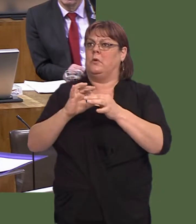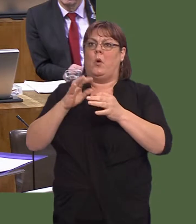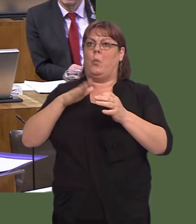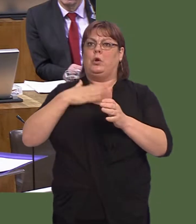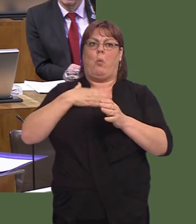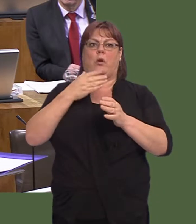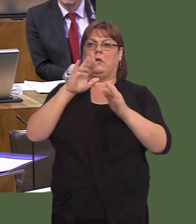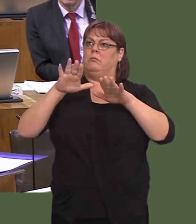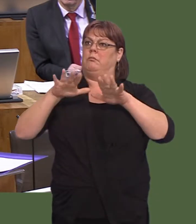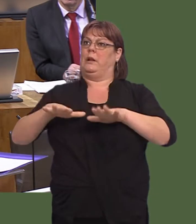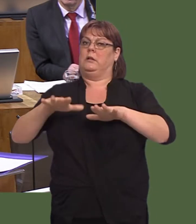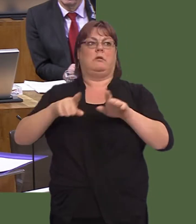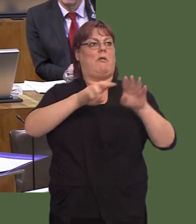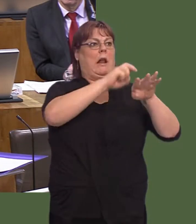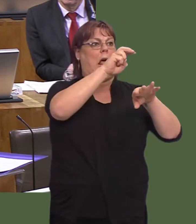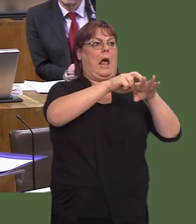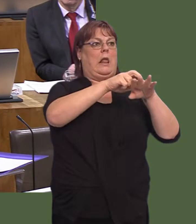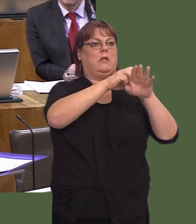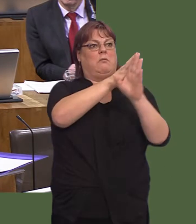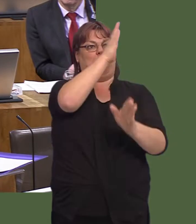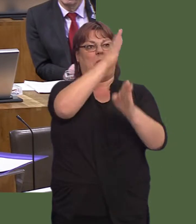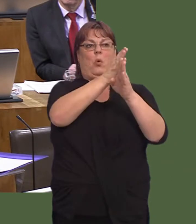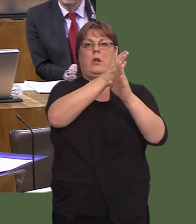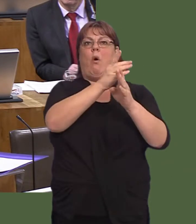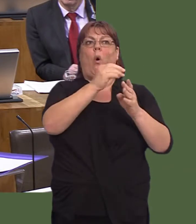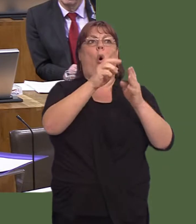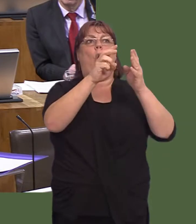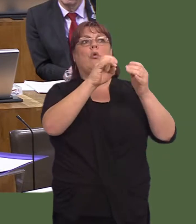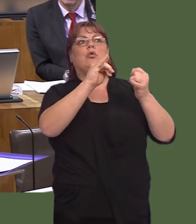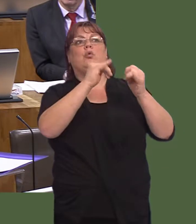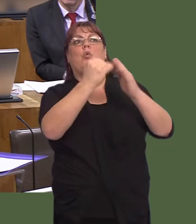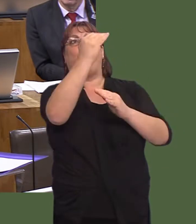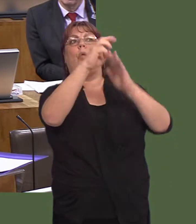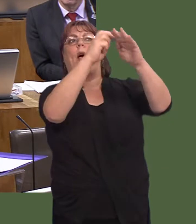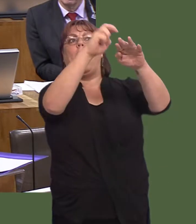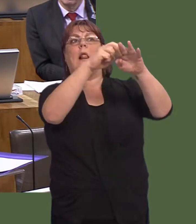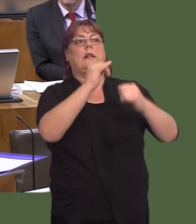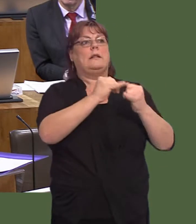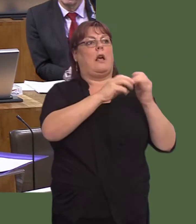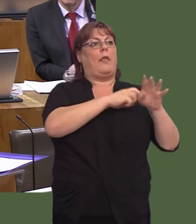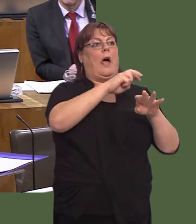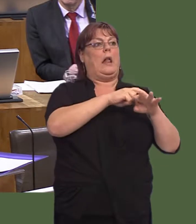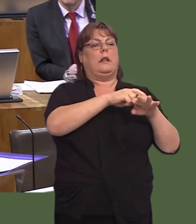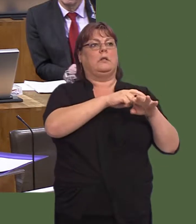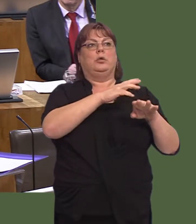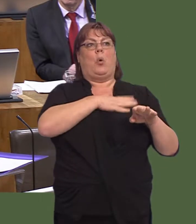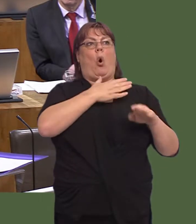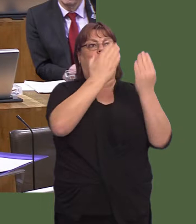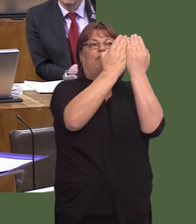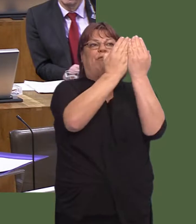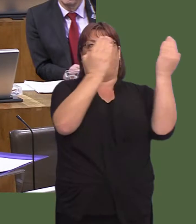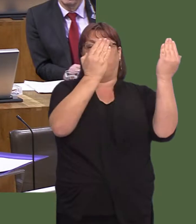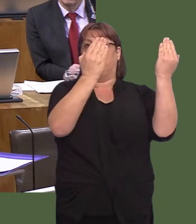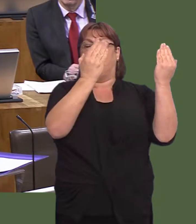regards trading between Britain and Ireland, or between Northern Ireland and the Republic of Ireland. That is the answer. And of course, we've